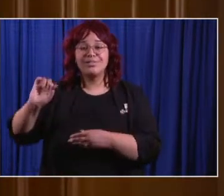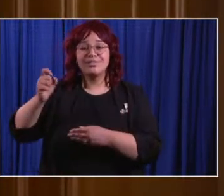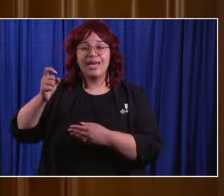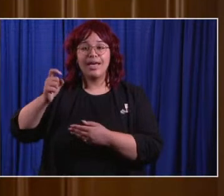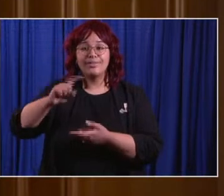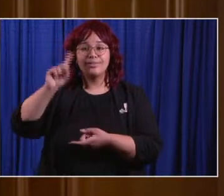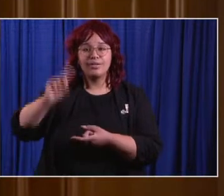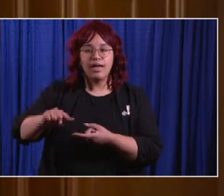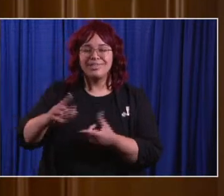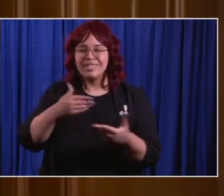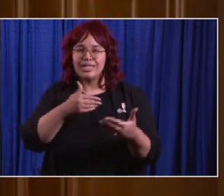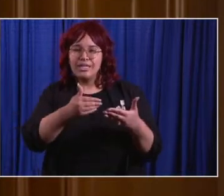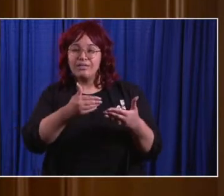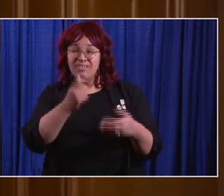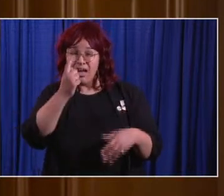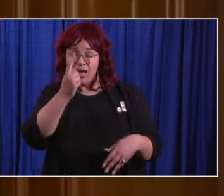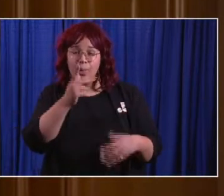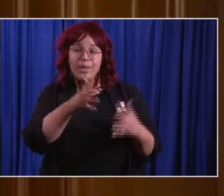that?